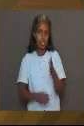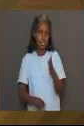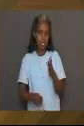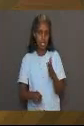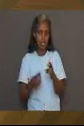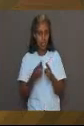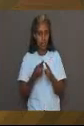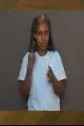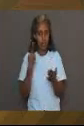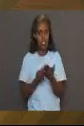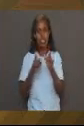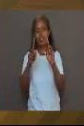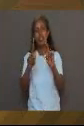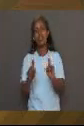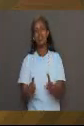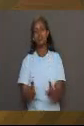their experiment.